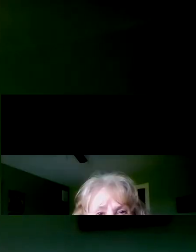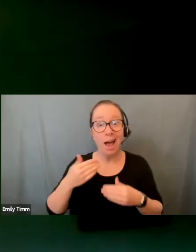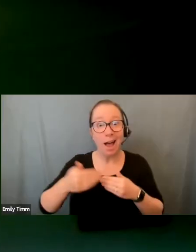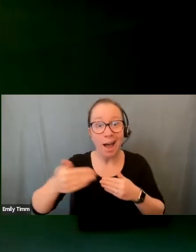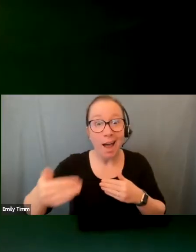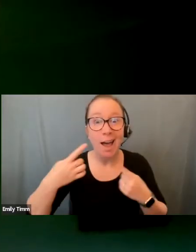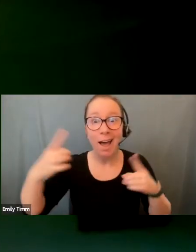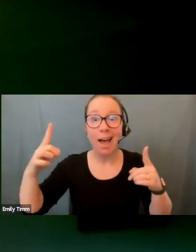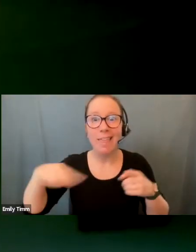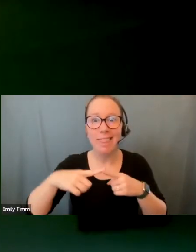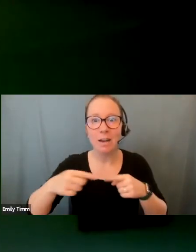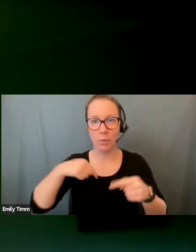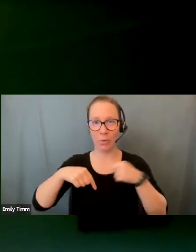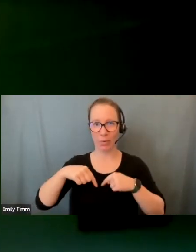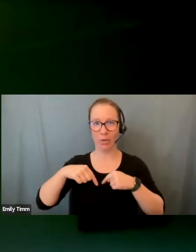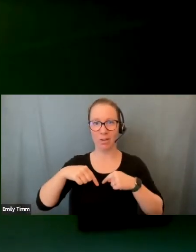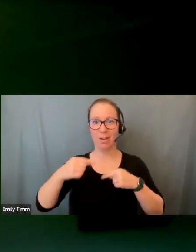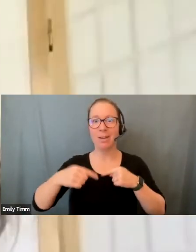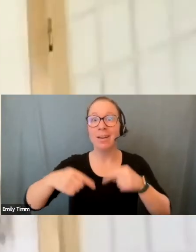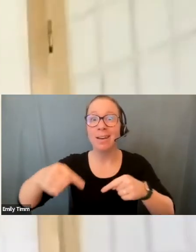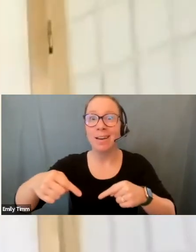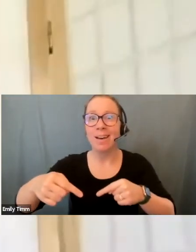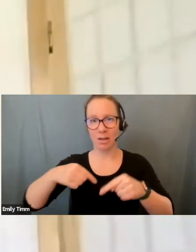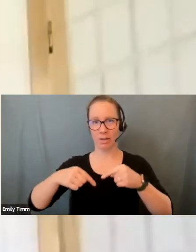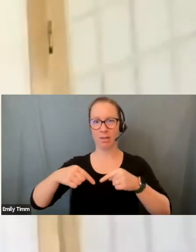that's still making forward progress. So it's okay.